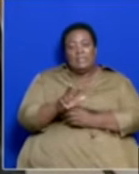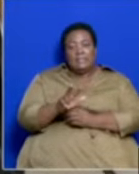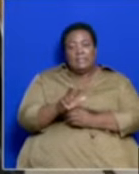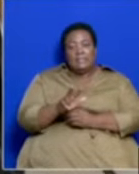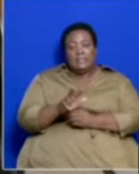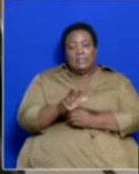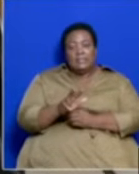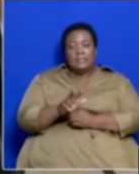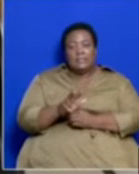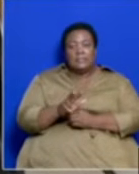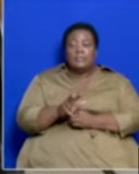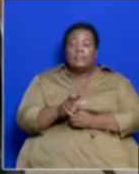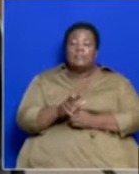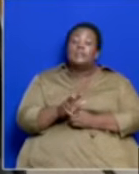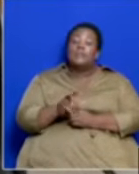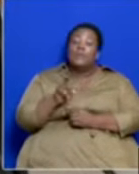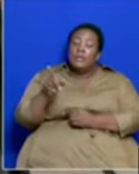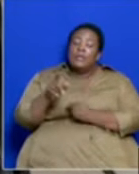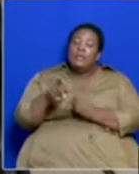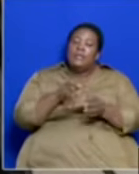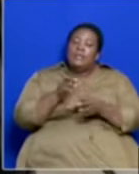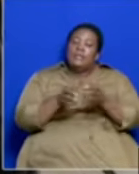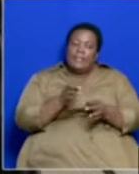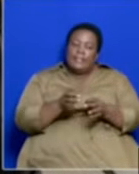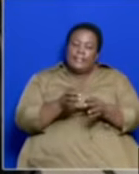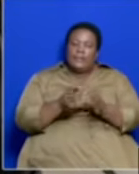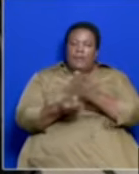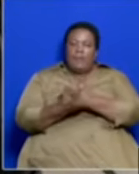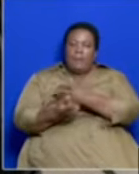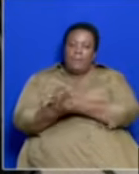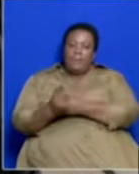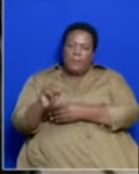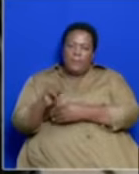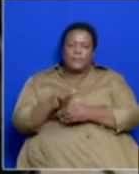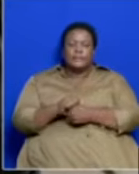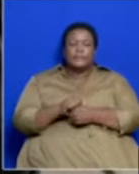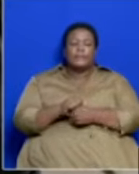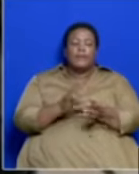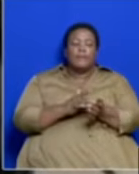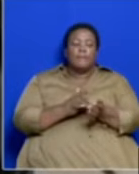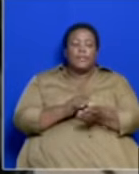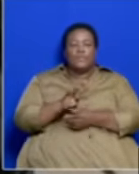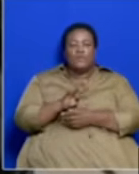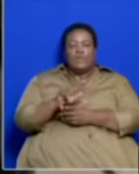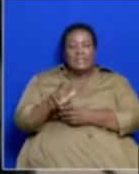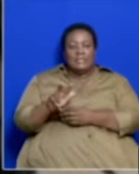the incident. At page 48, importantly, the